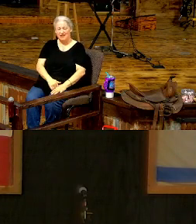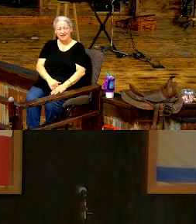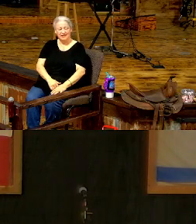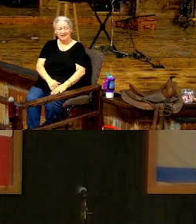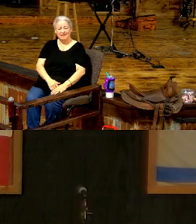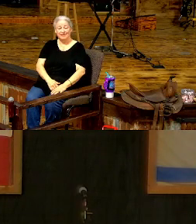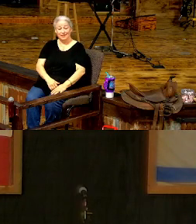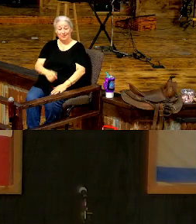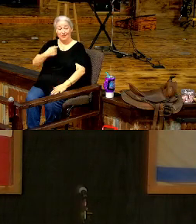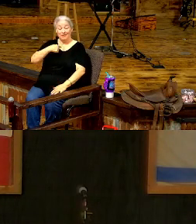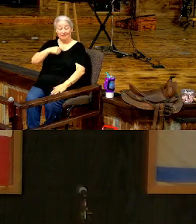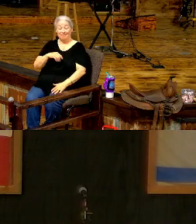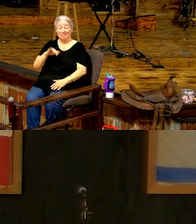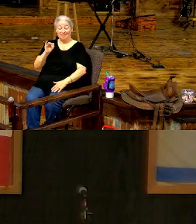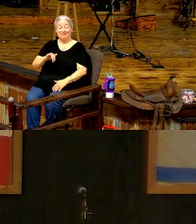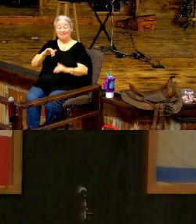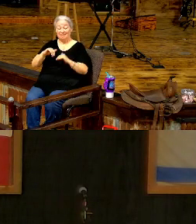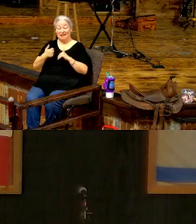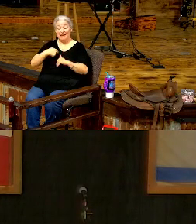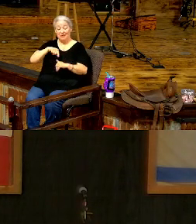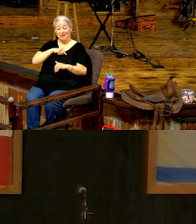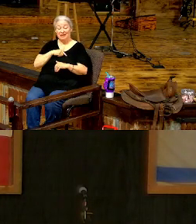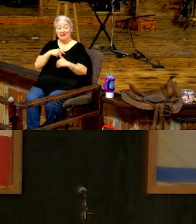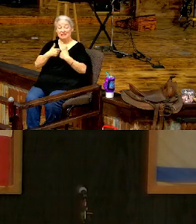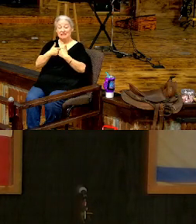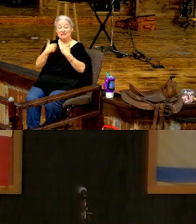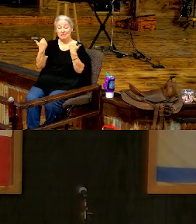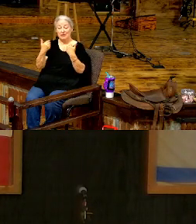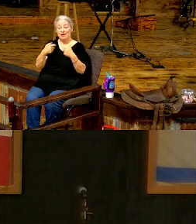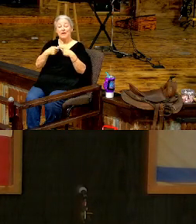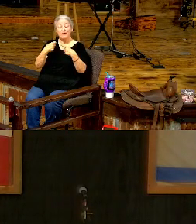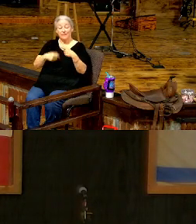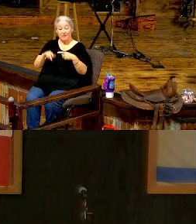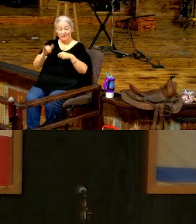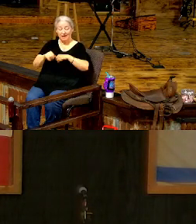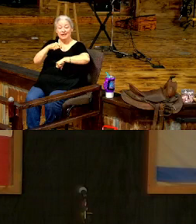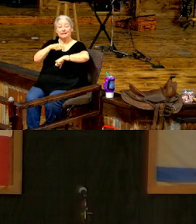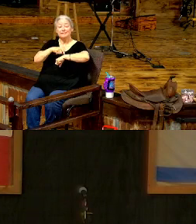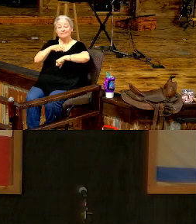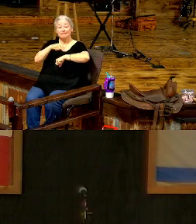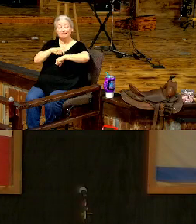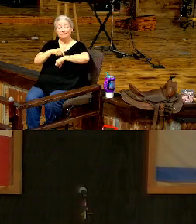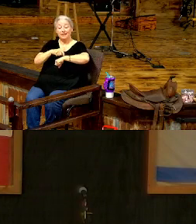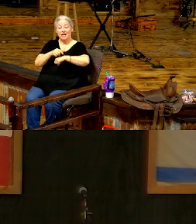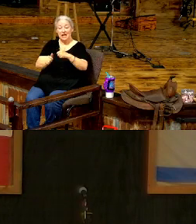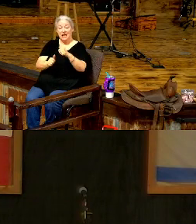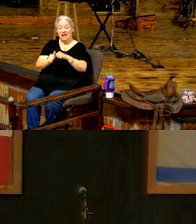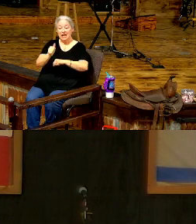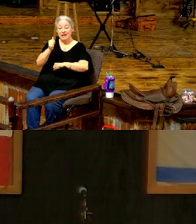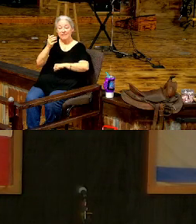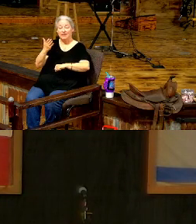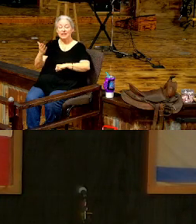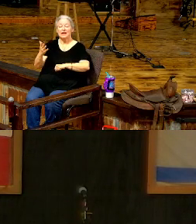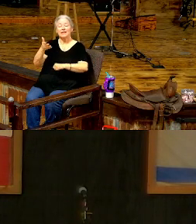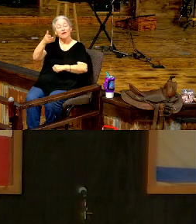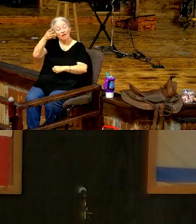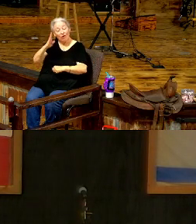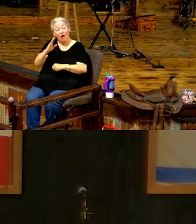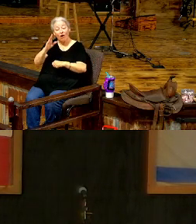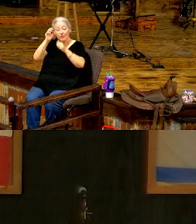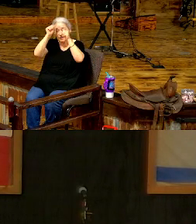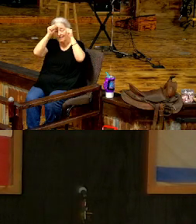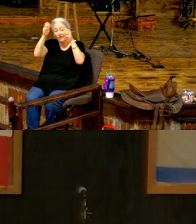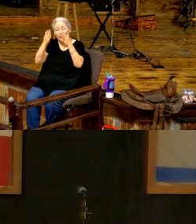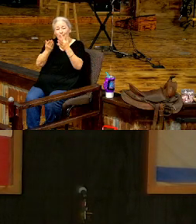So that's how we got separated. And from there on in, everything that God the Father,